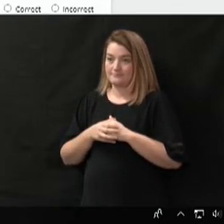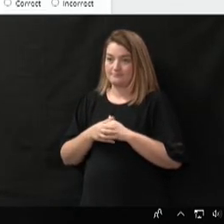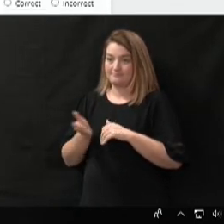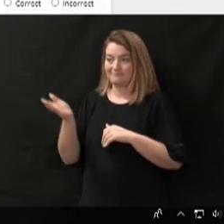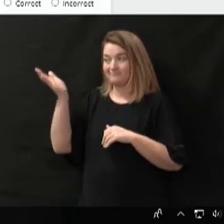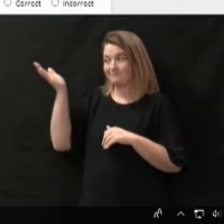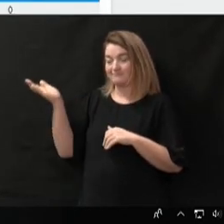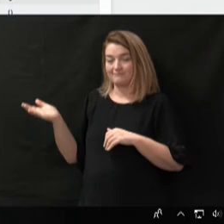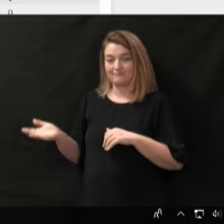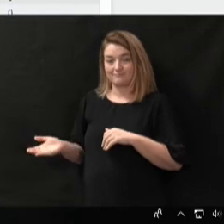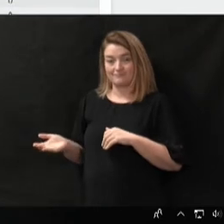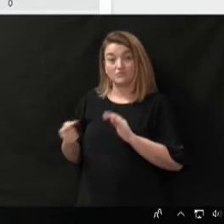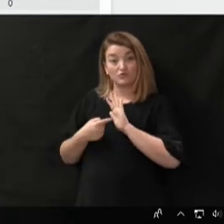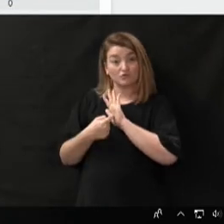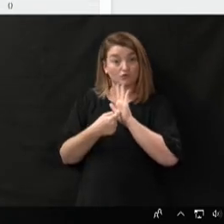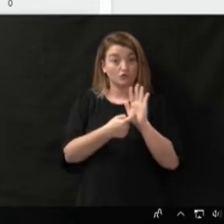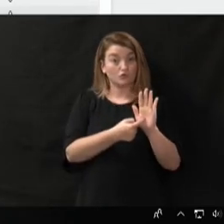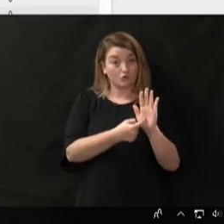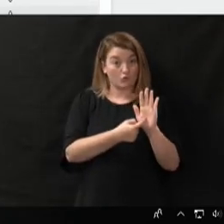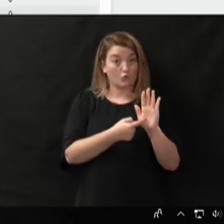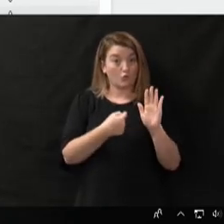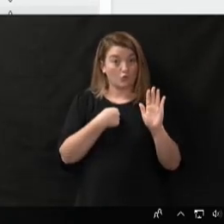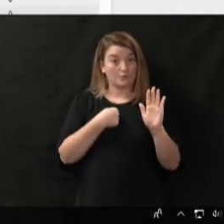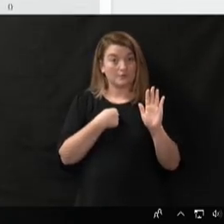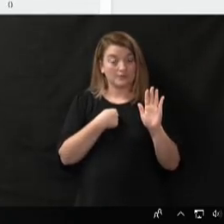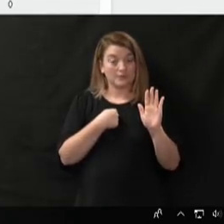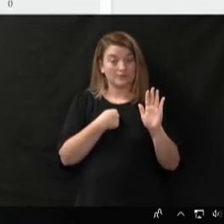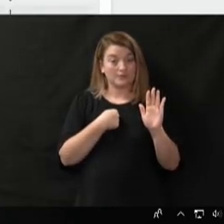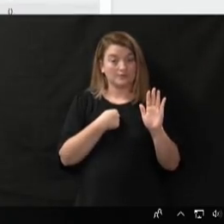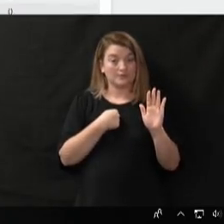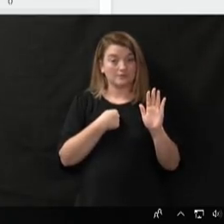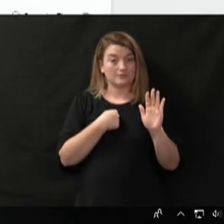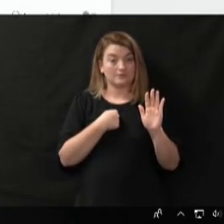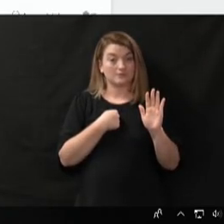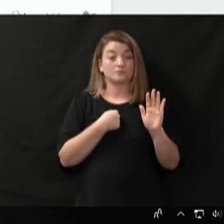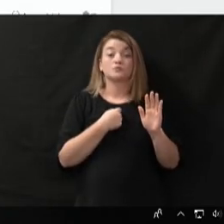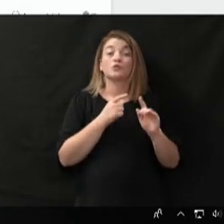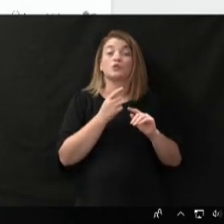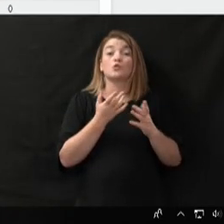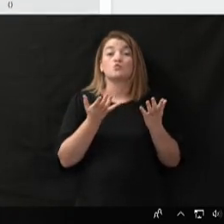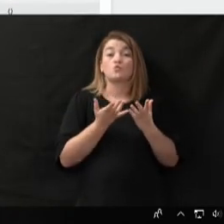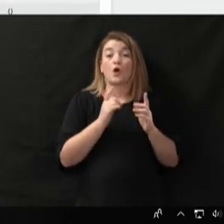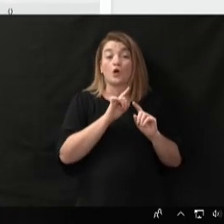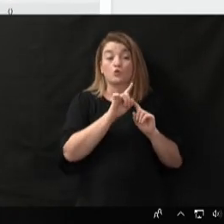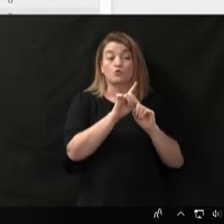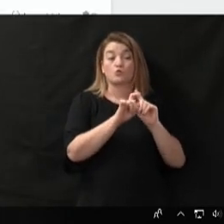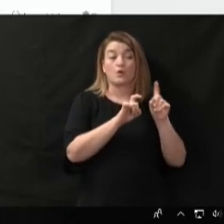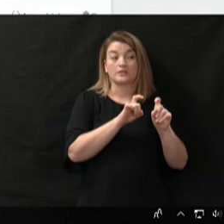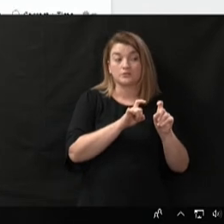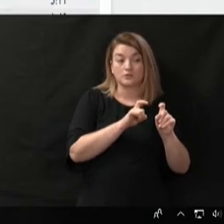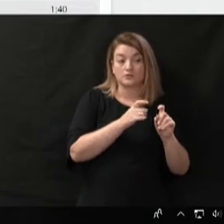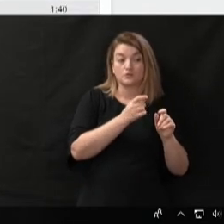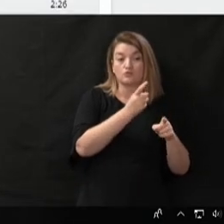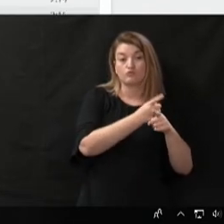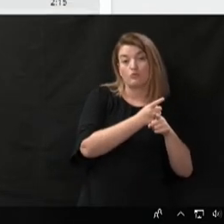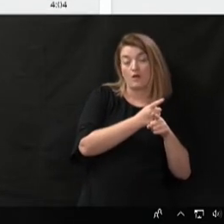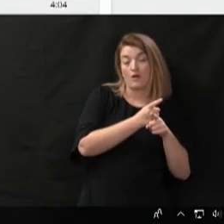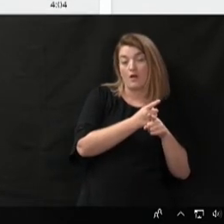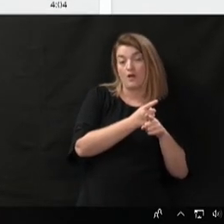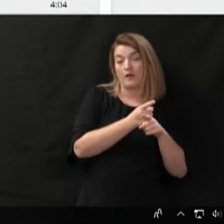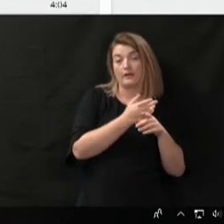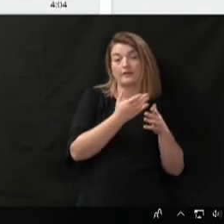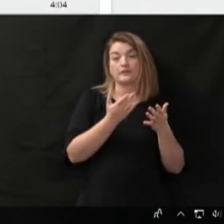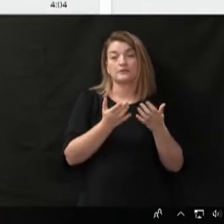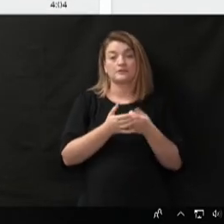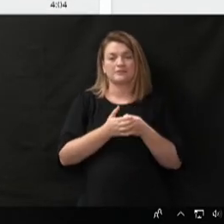it will tell me by question what they got right. Then it'll give me, these are people from